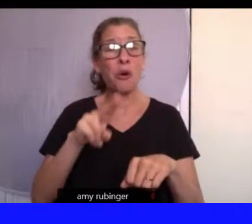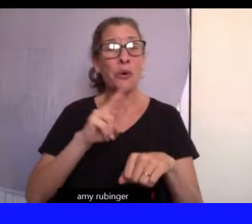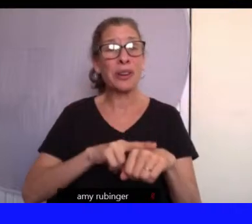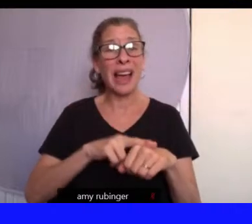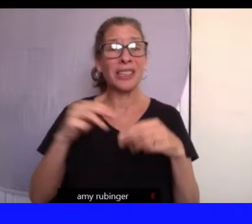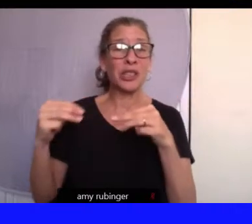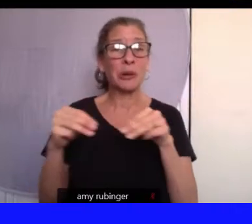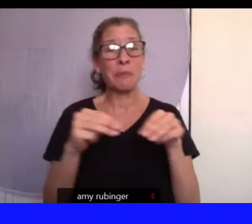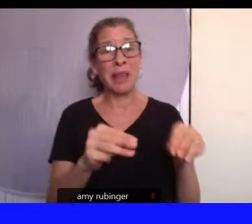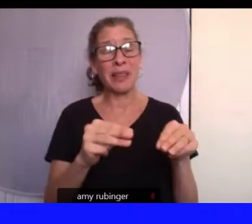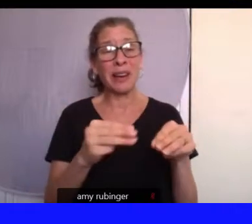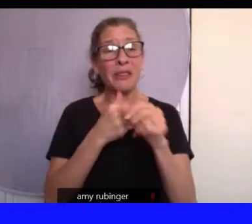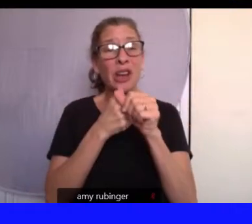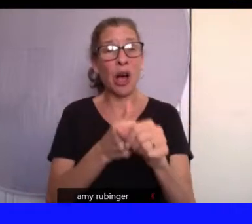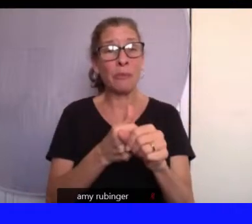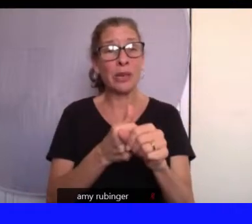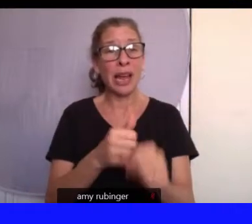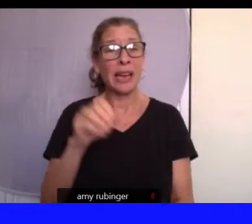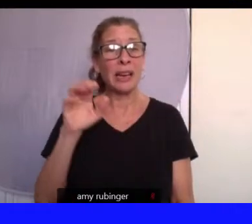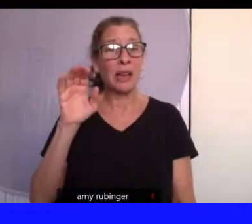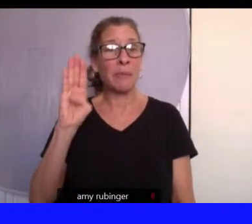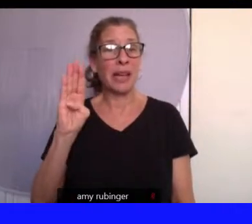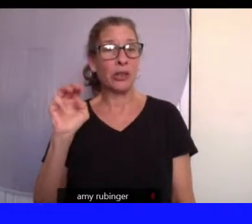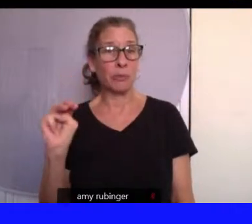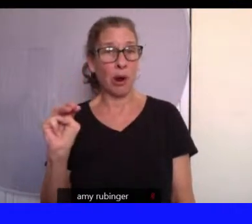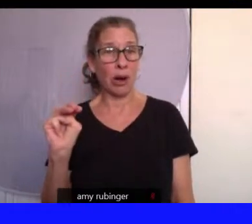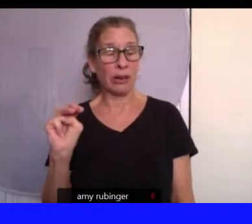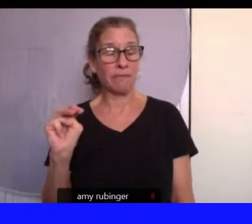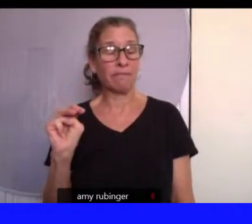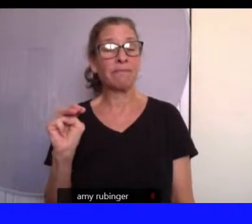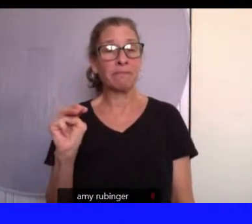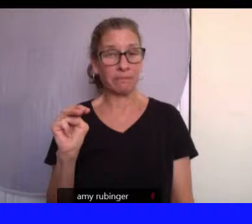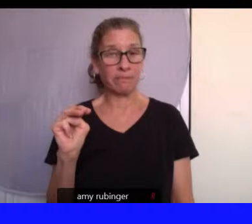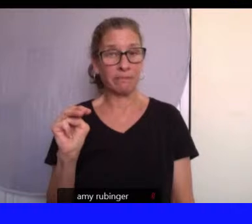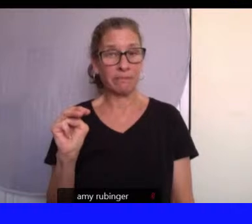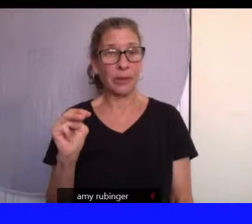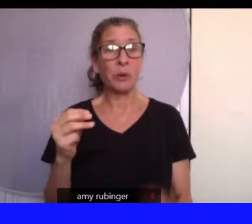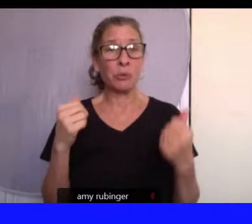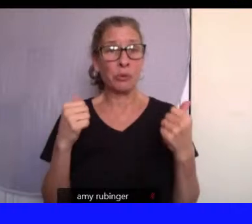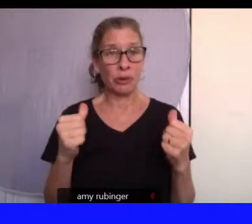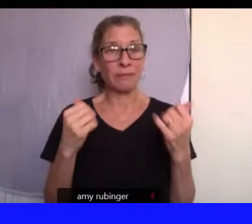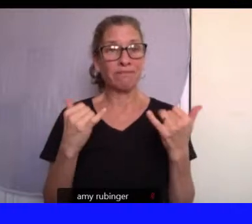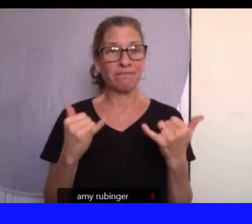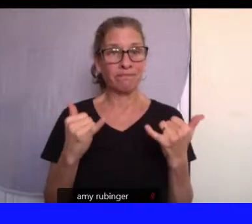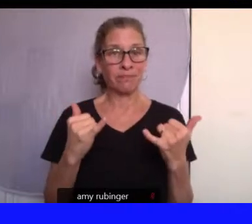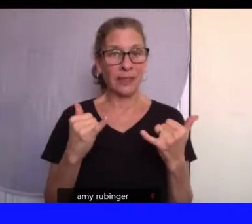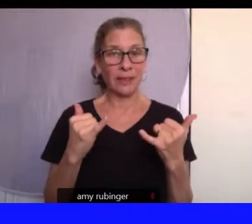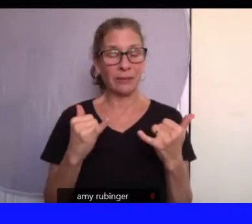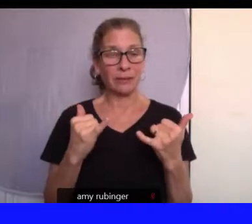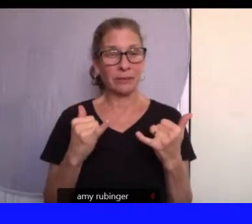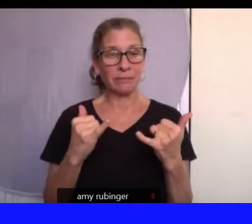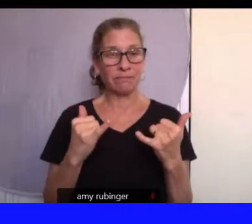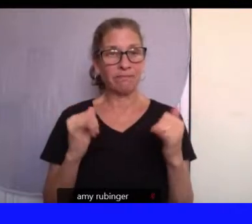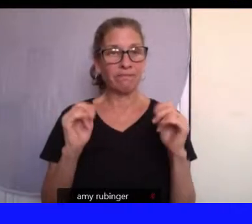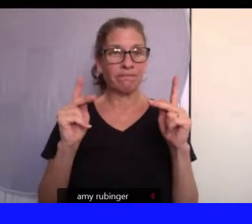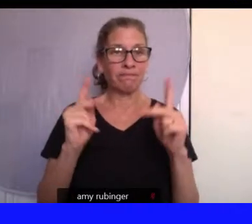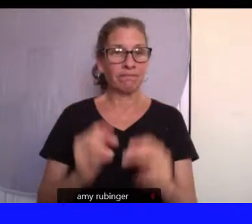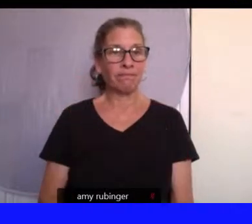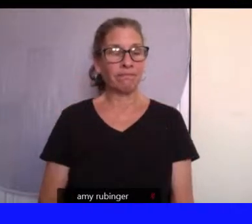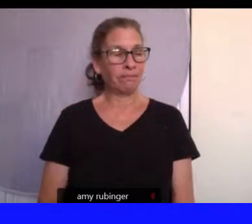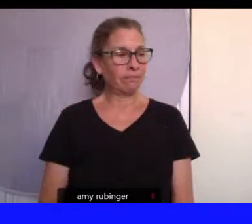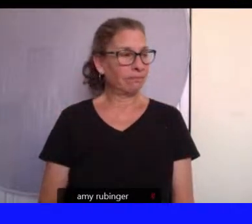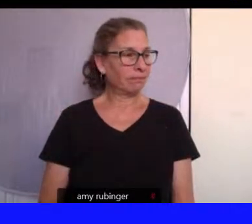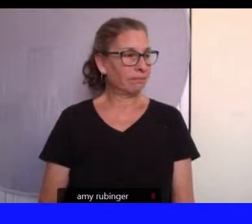allow you for a 3% increase on that, to take that into account, right? Correct. So do they have a mechanism by which you can tell them that